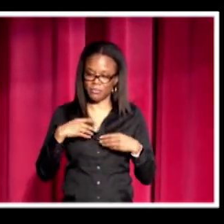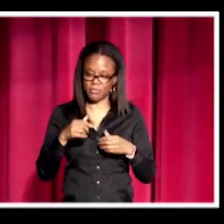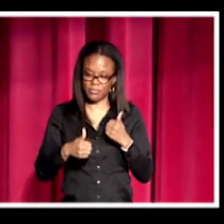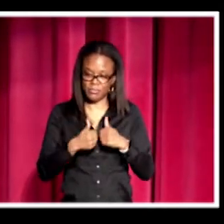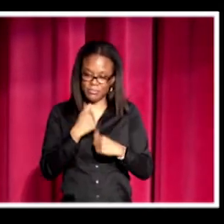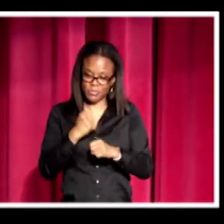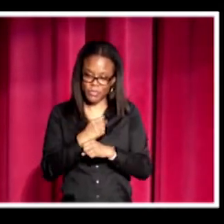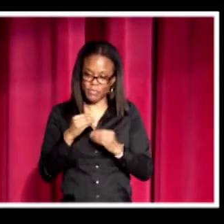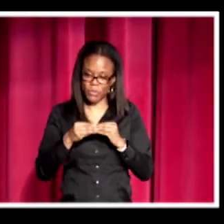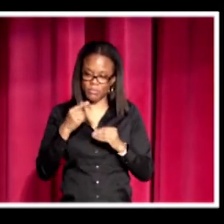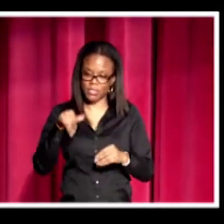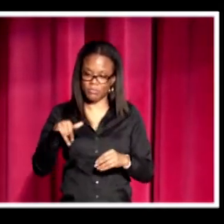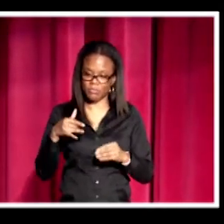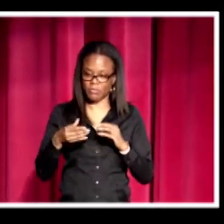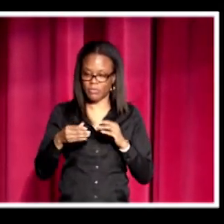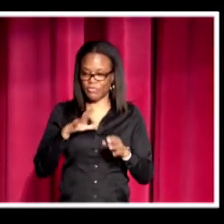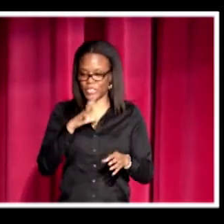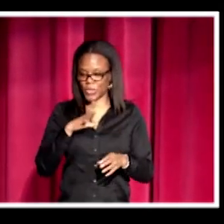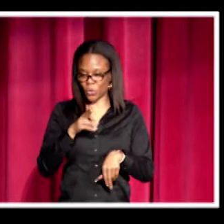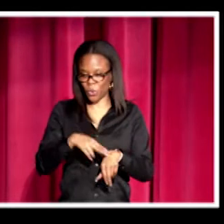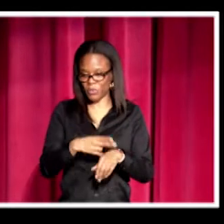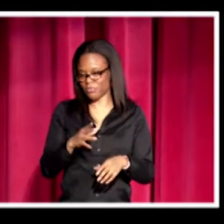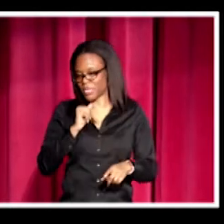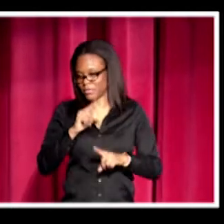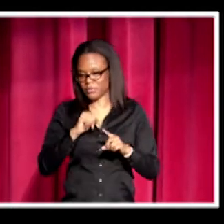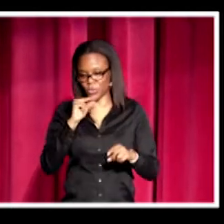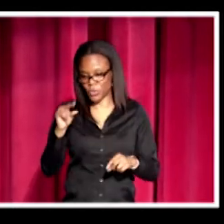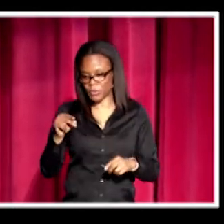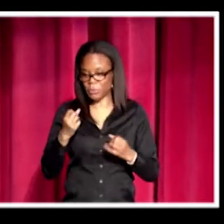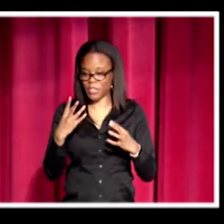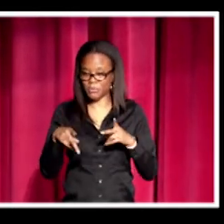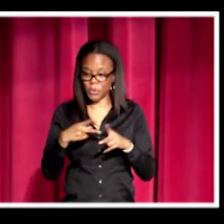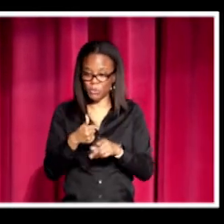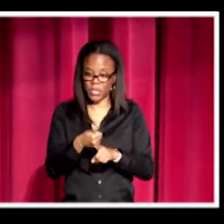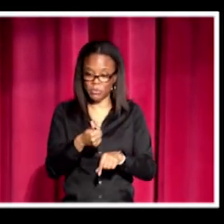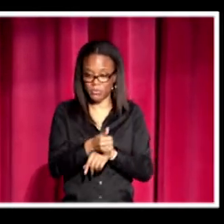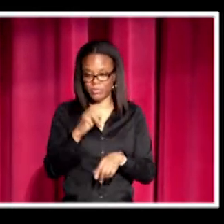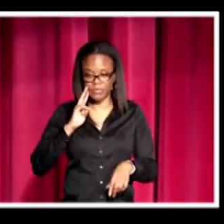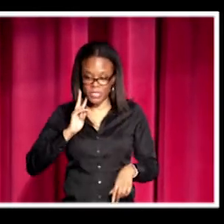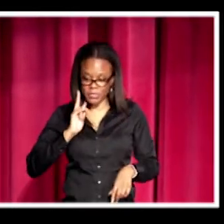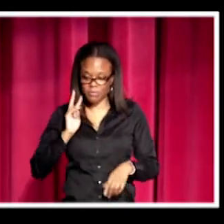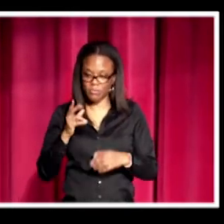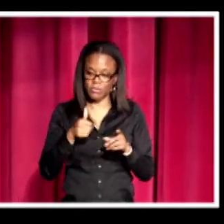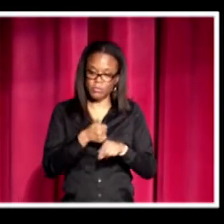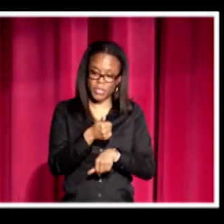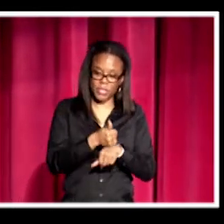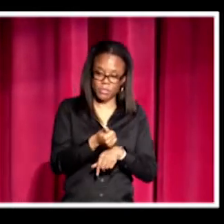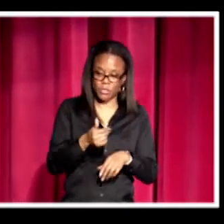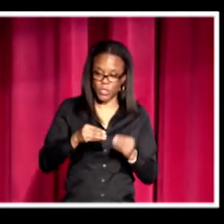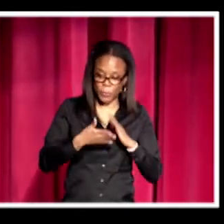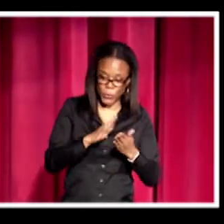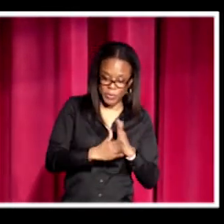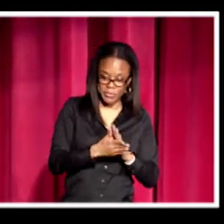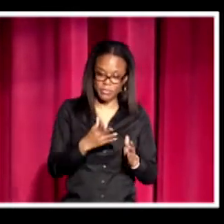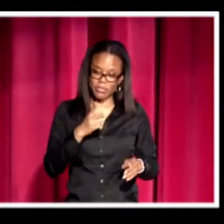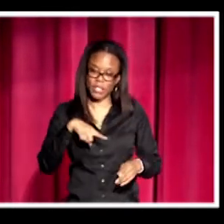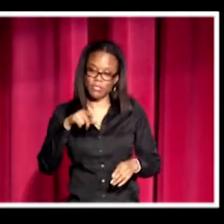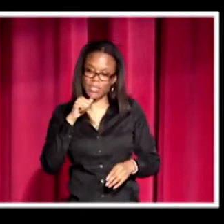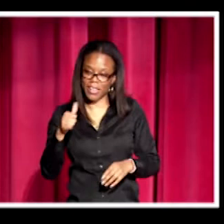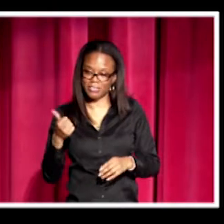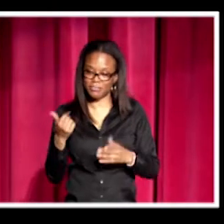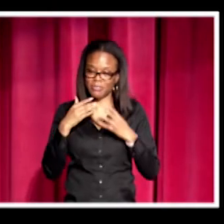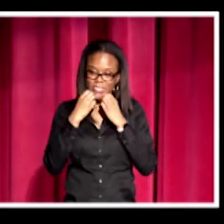only way forward. Many have blamed victims and accused entire neighborhoods of just not caring